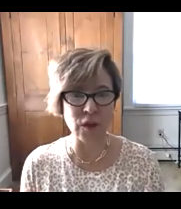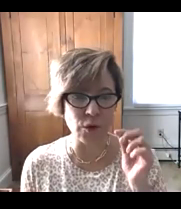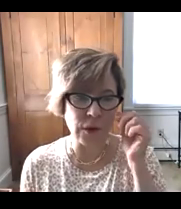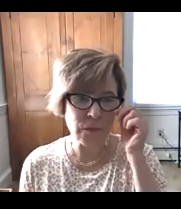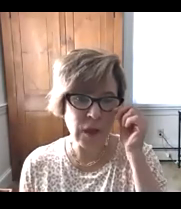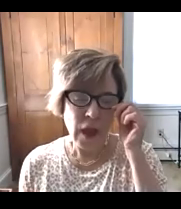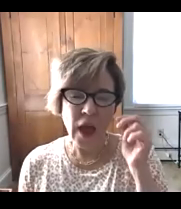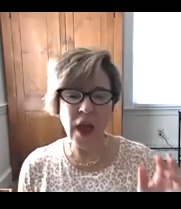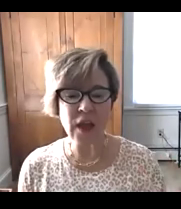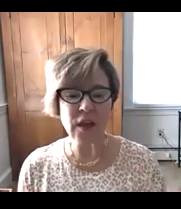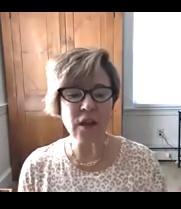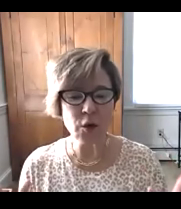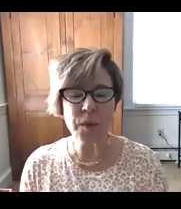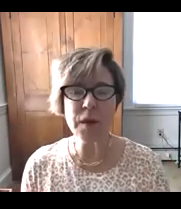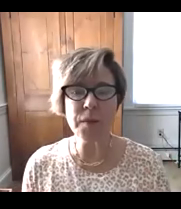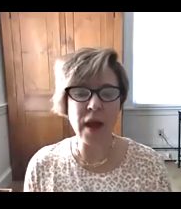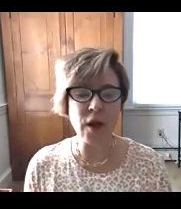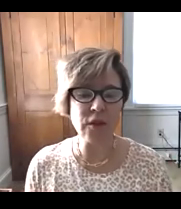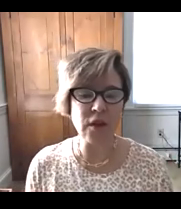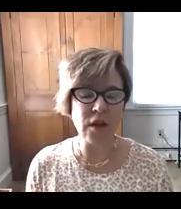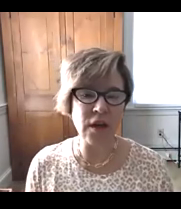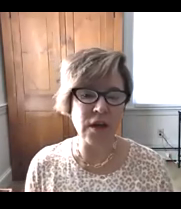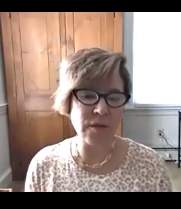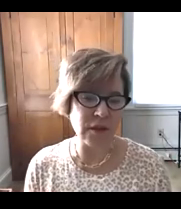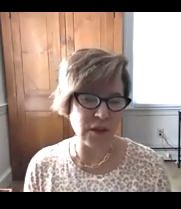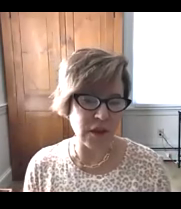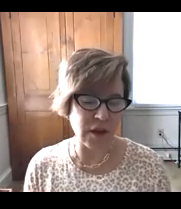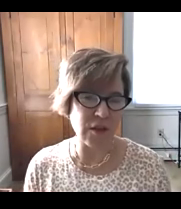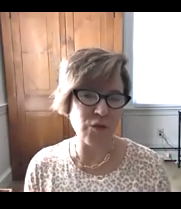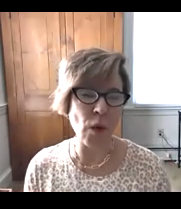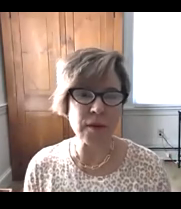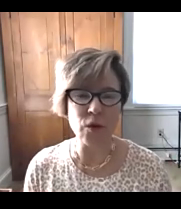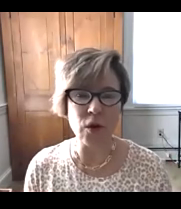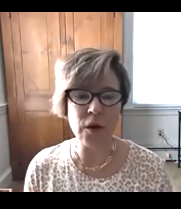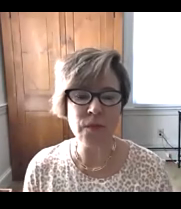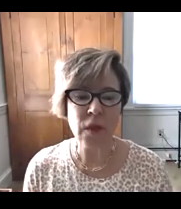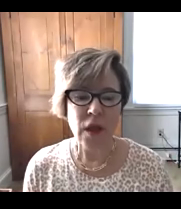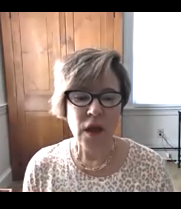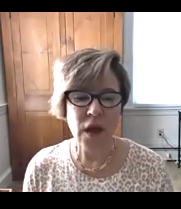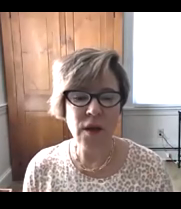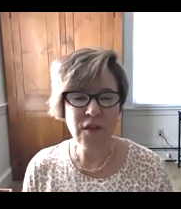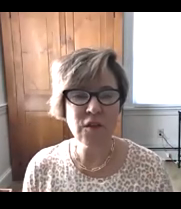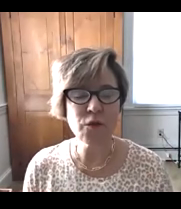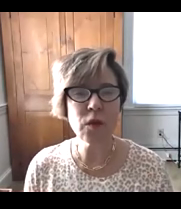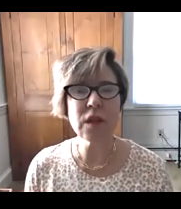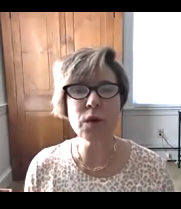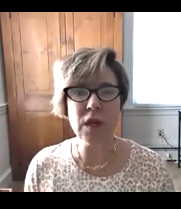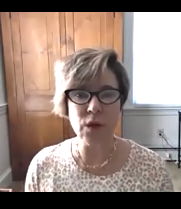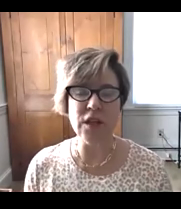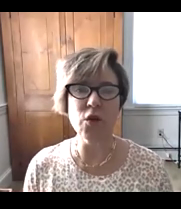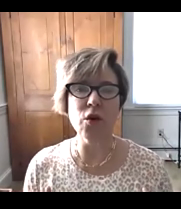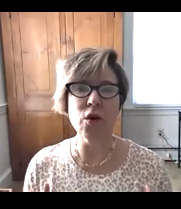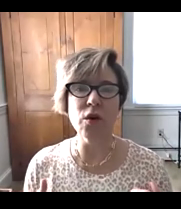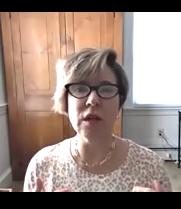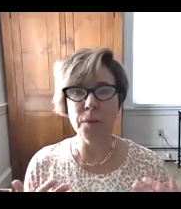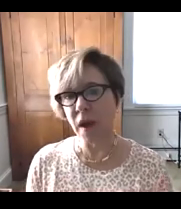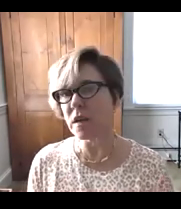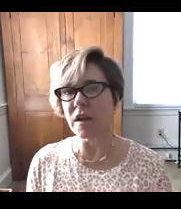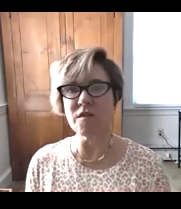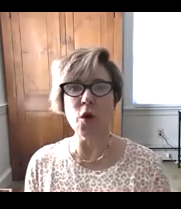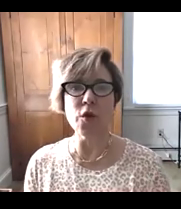his field. And a little bit about this webinar. This is really what I would like to call